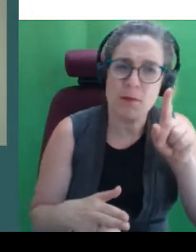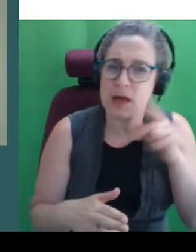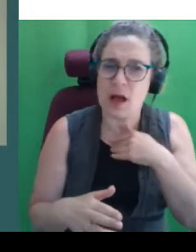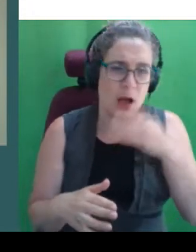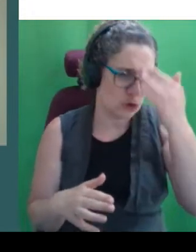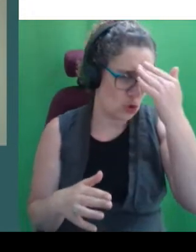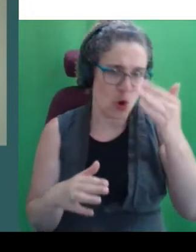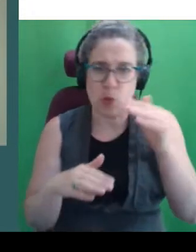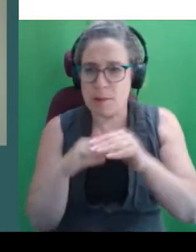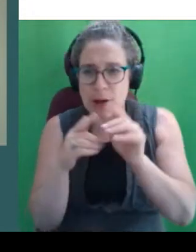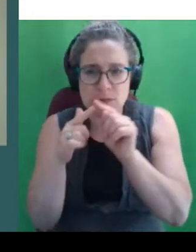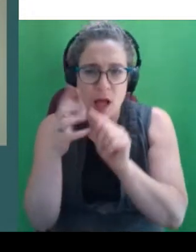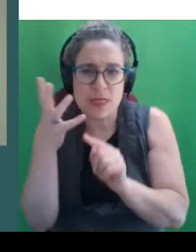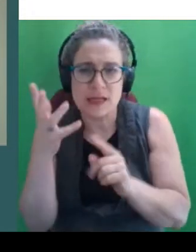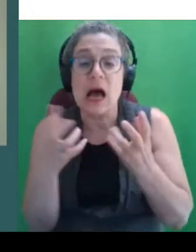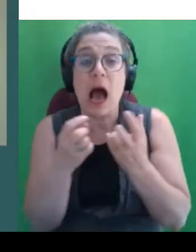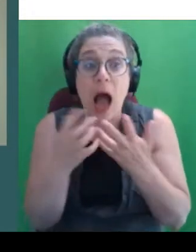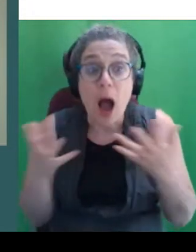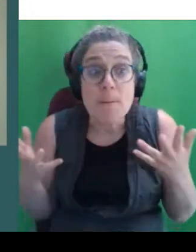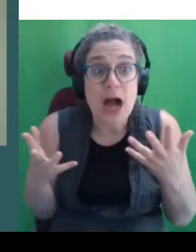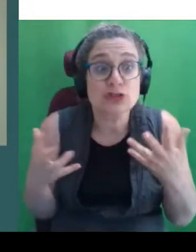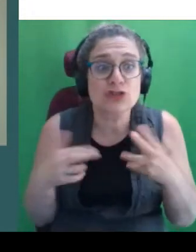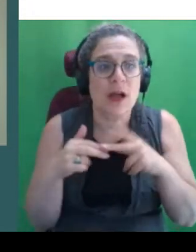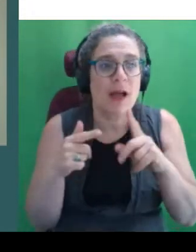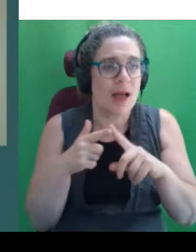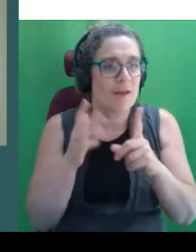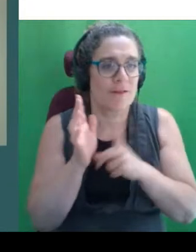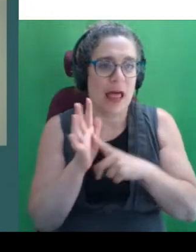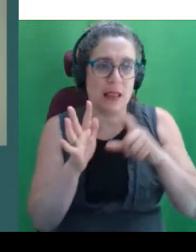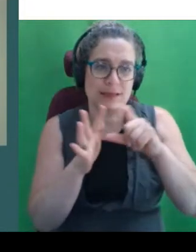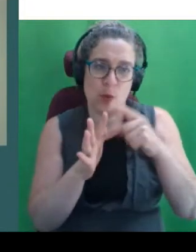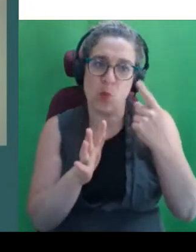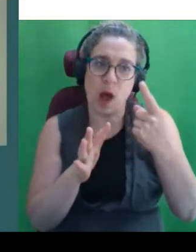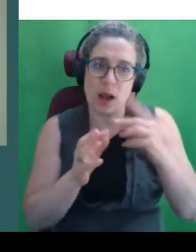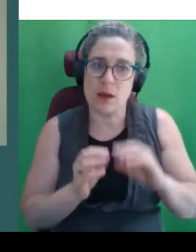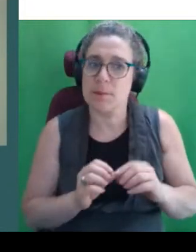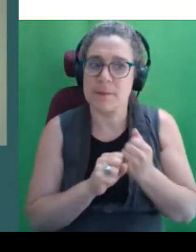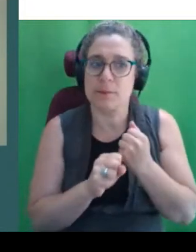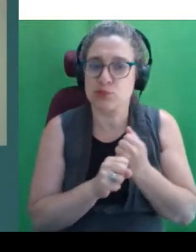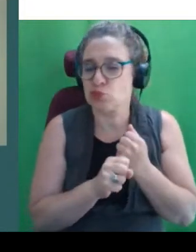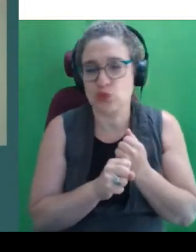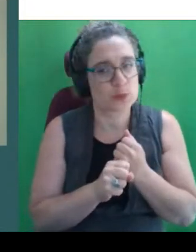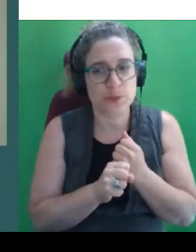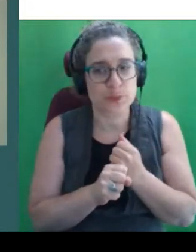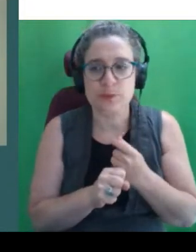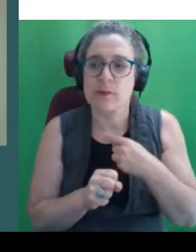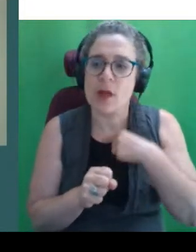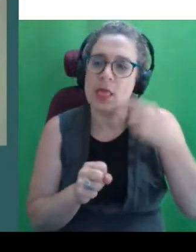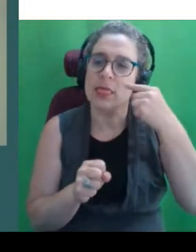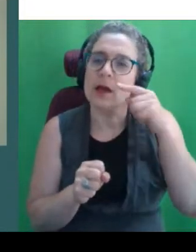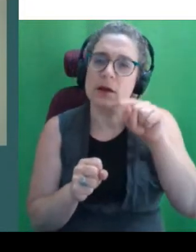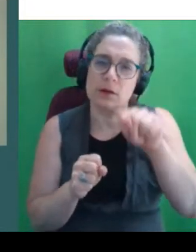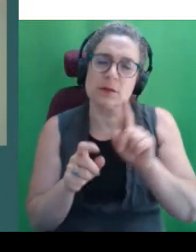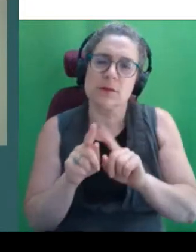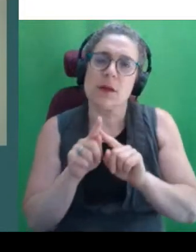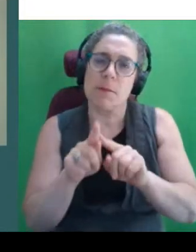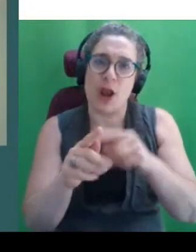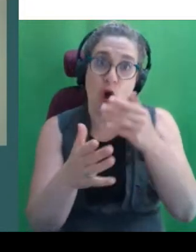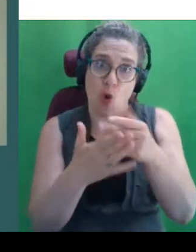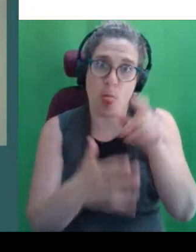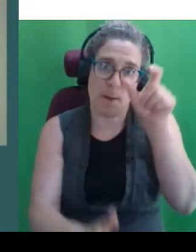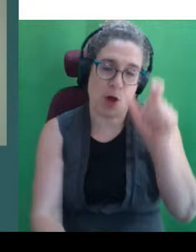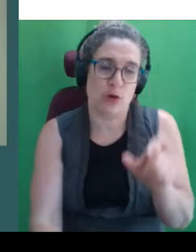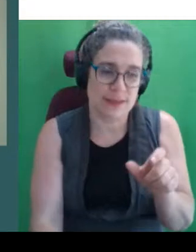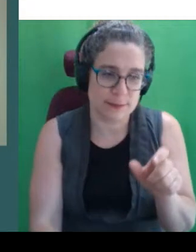much they would produce. But I think it rather depends on the actual person